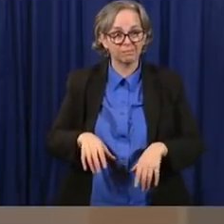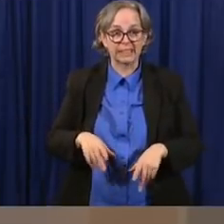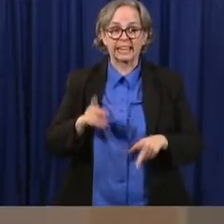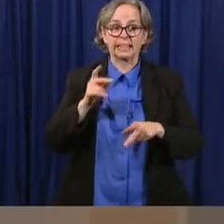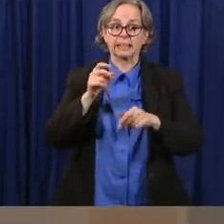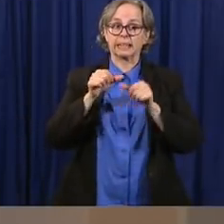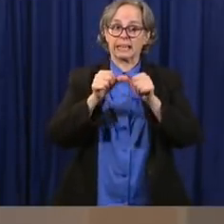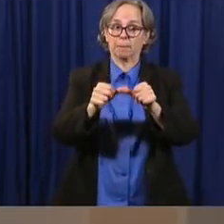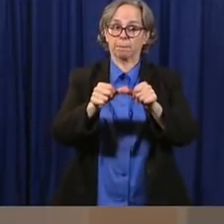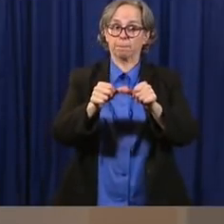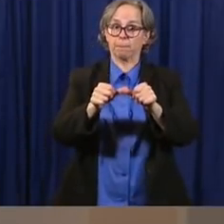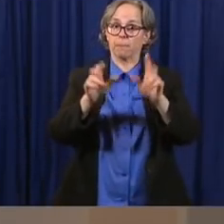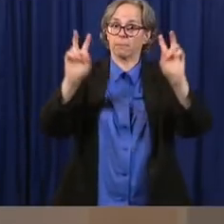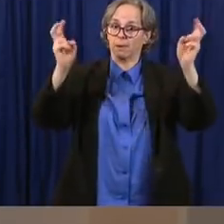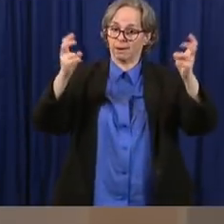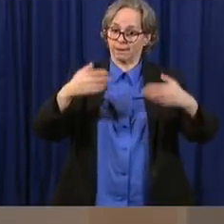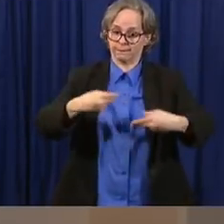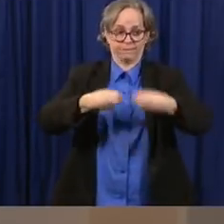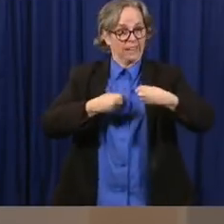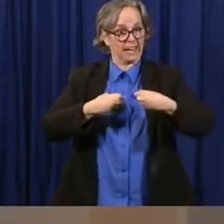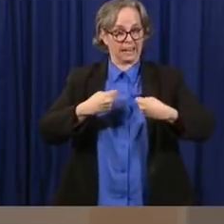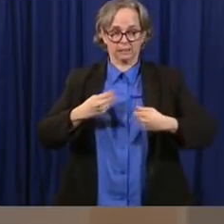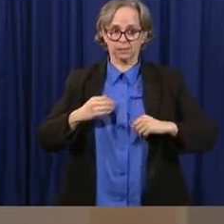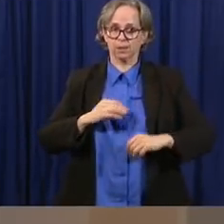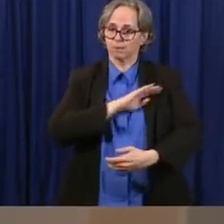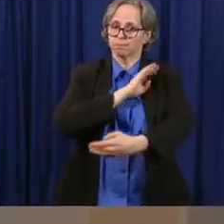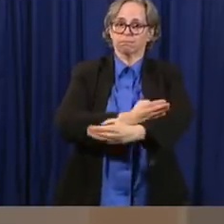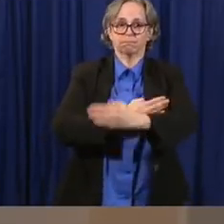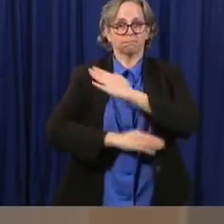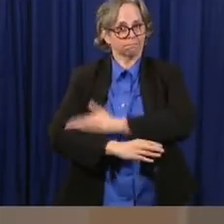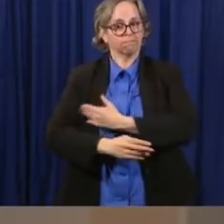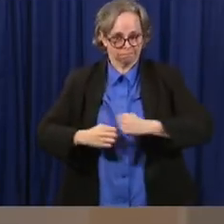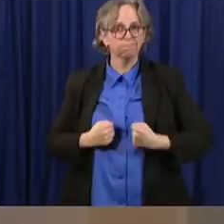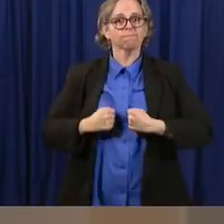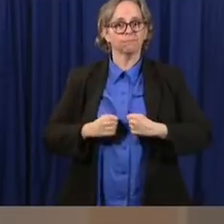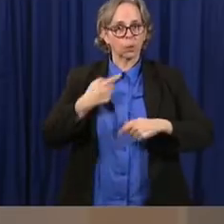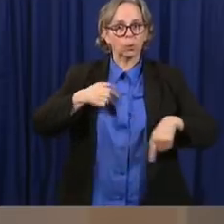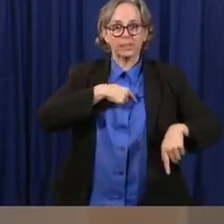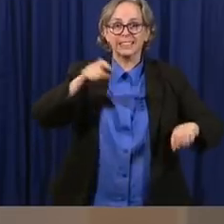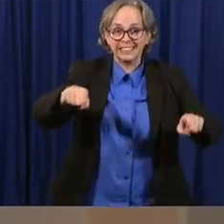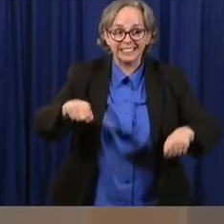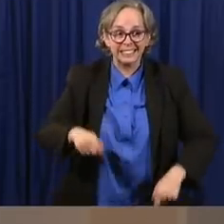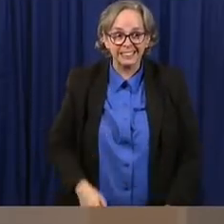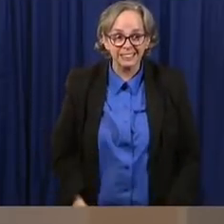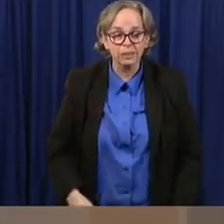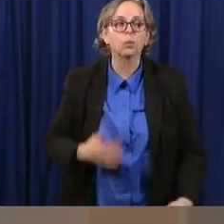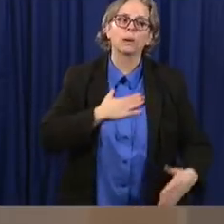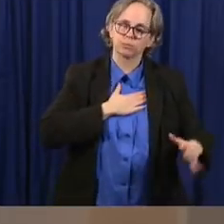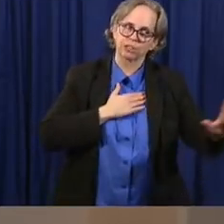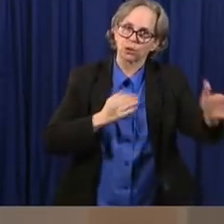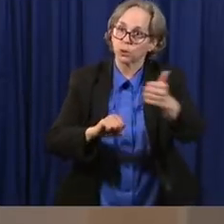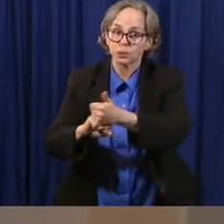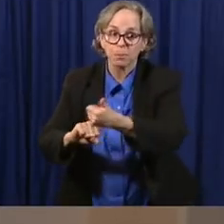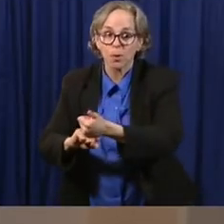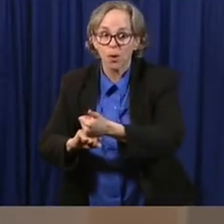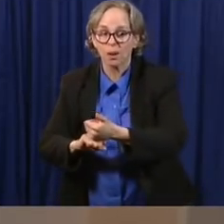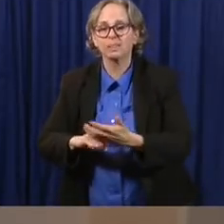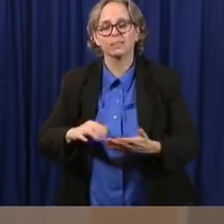well supplied as we get through this difficult time period in our state's history. And then